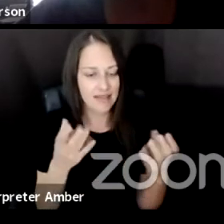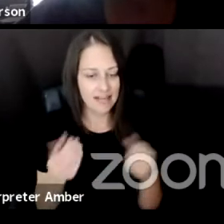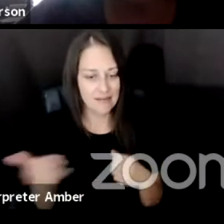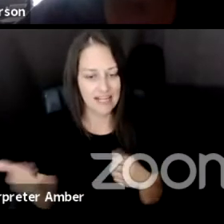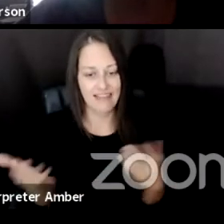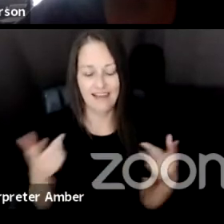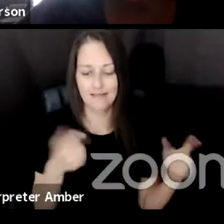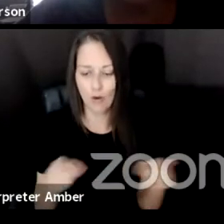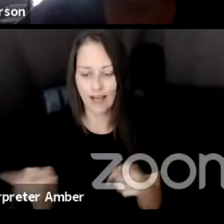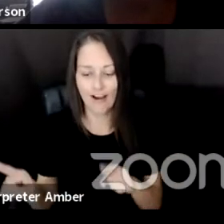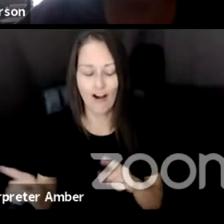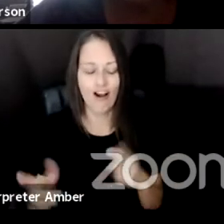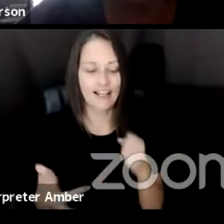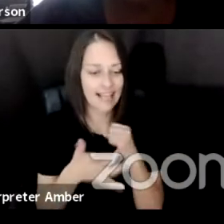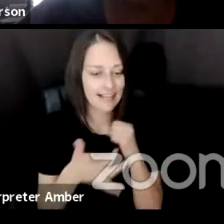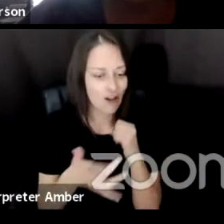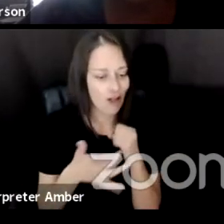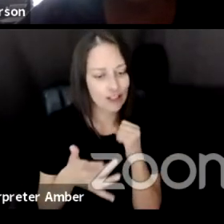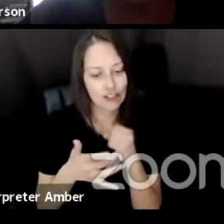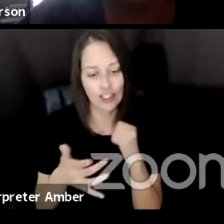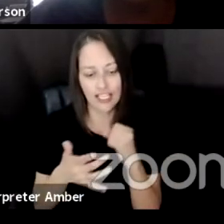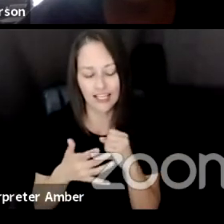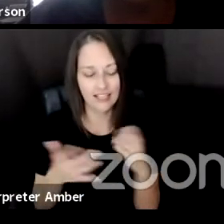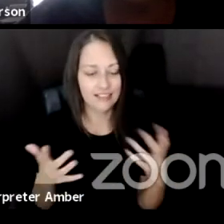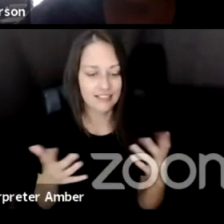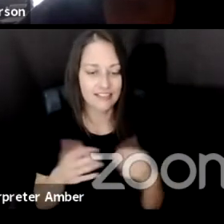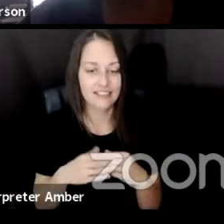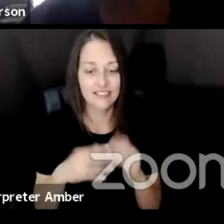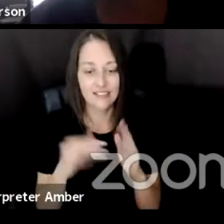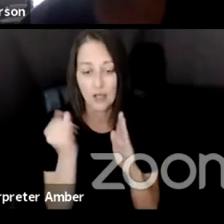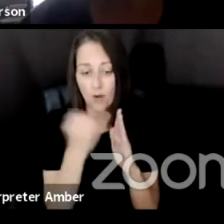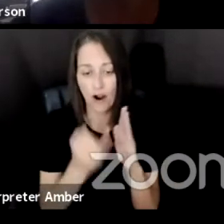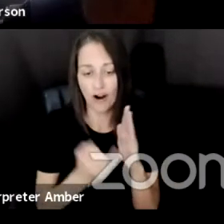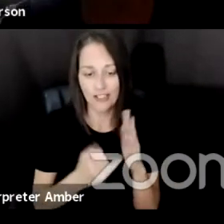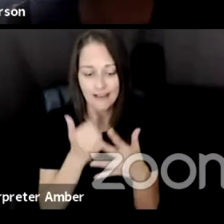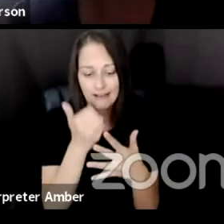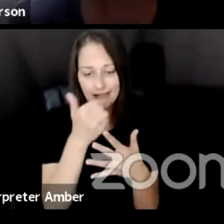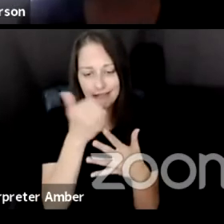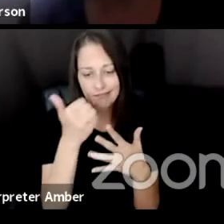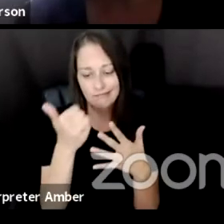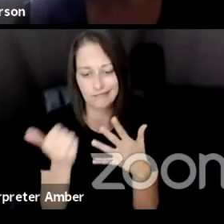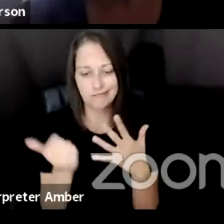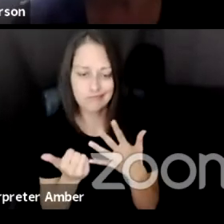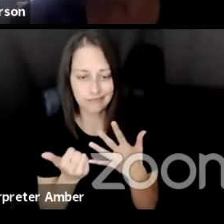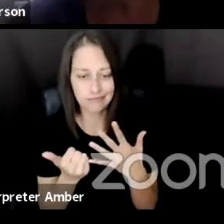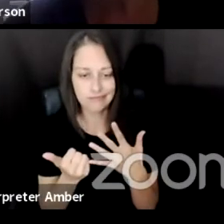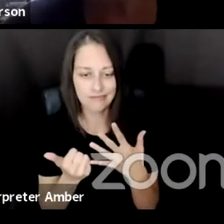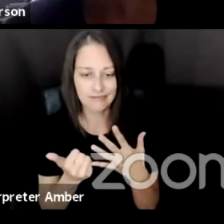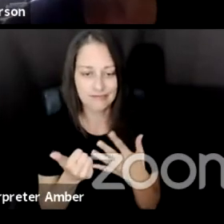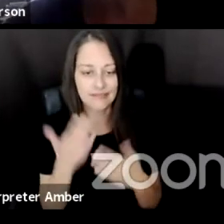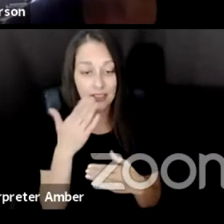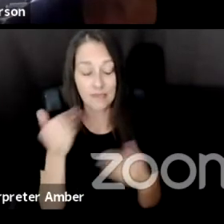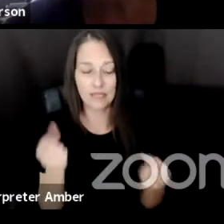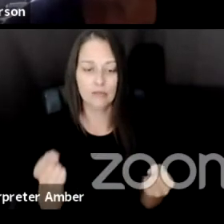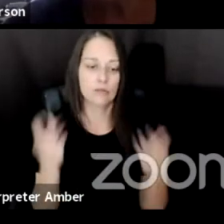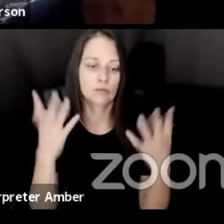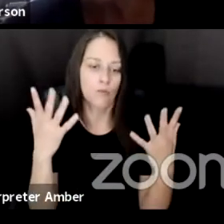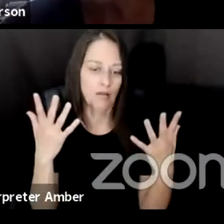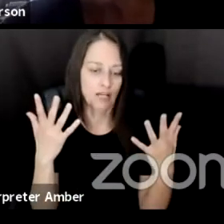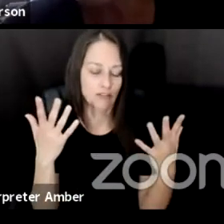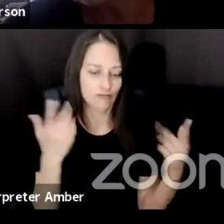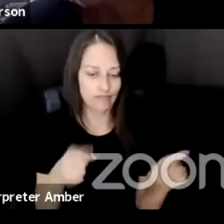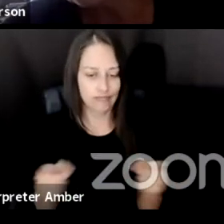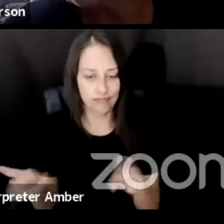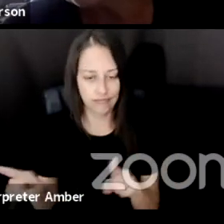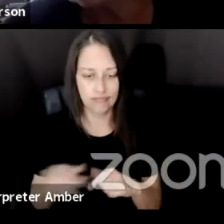doing. And so art kind of tends to just fall a little bit because we have so much that is going on and just a lot of things that